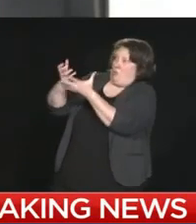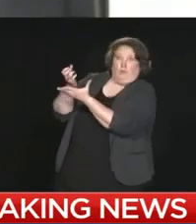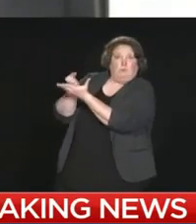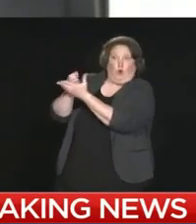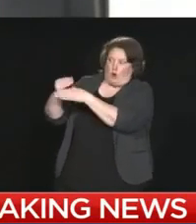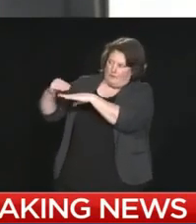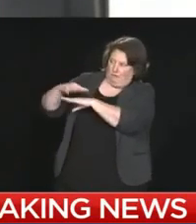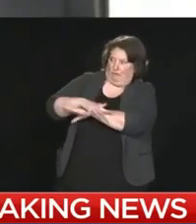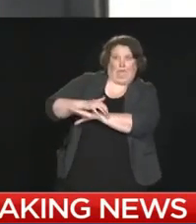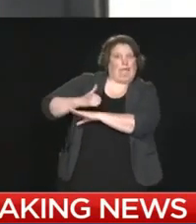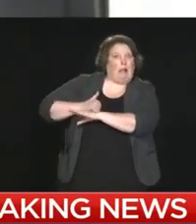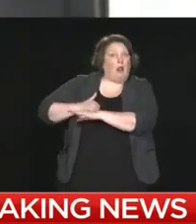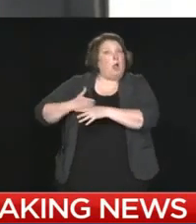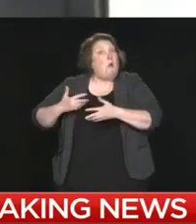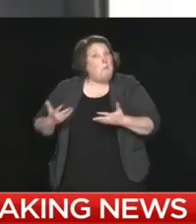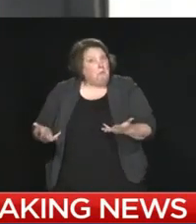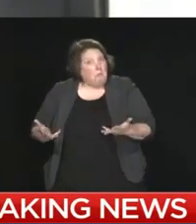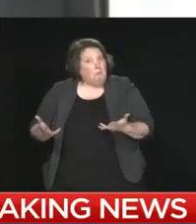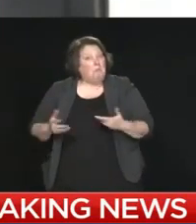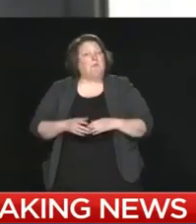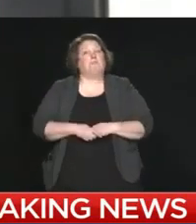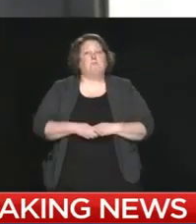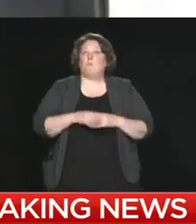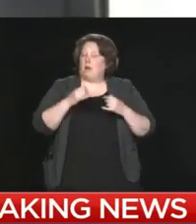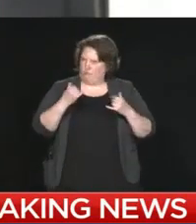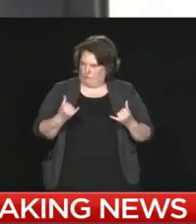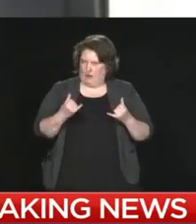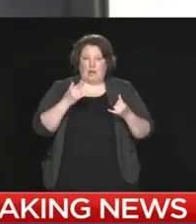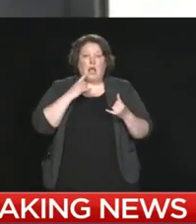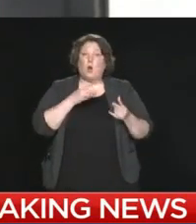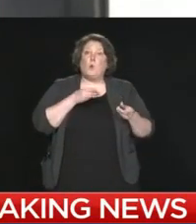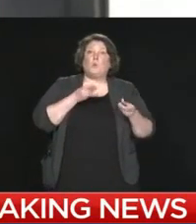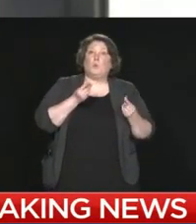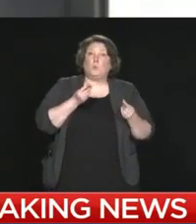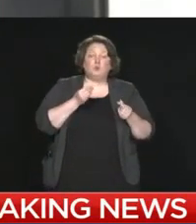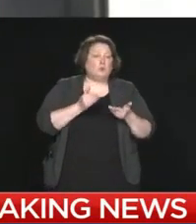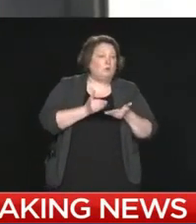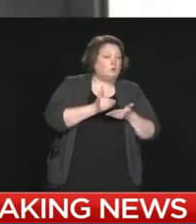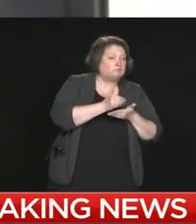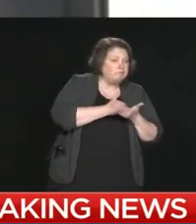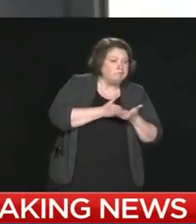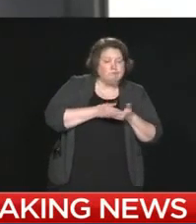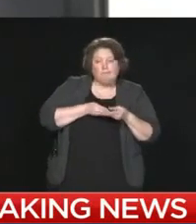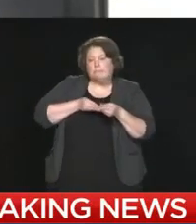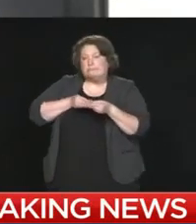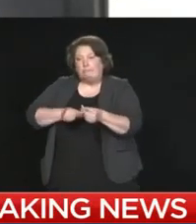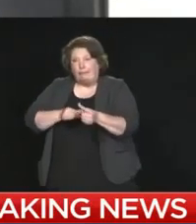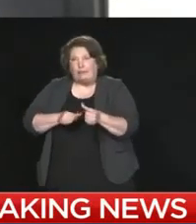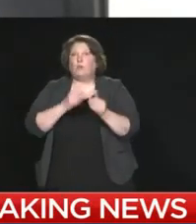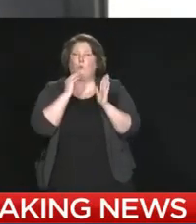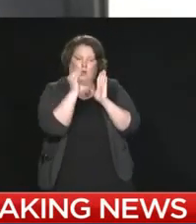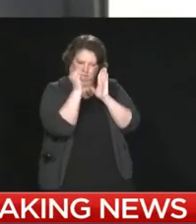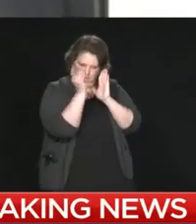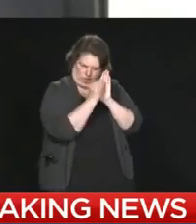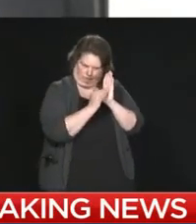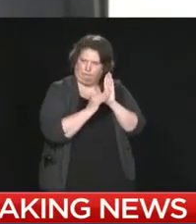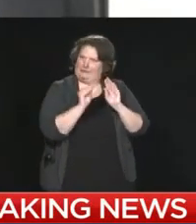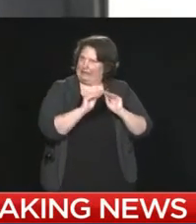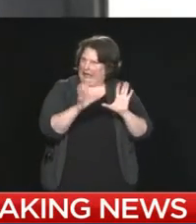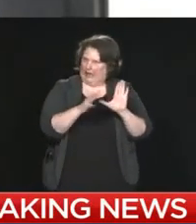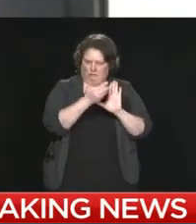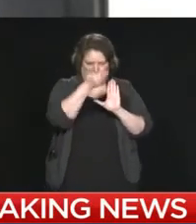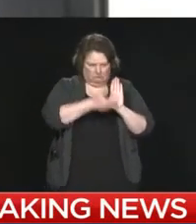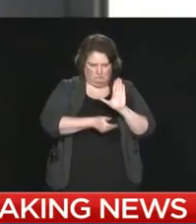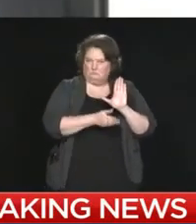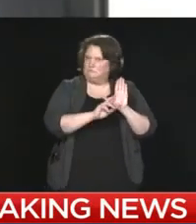will continue to be very open and transparent with regards to the expenses and what we will spend in the